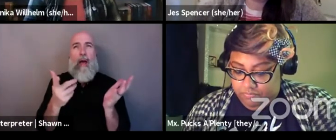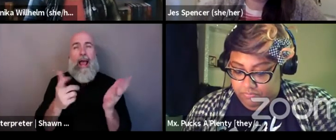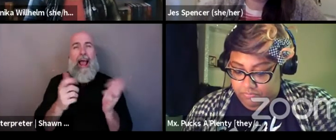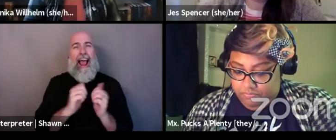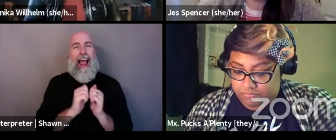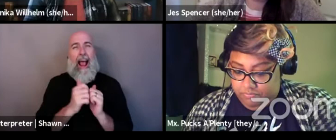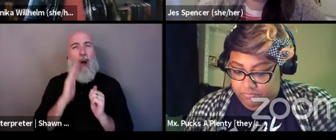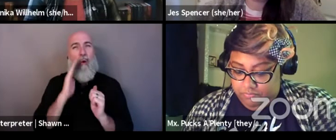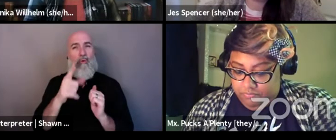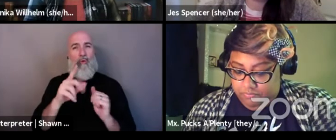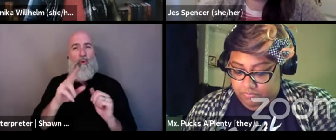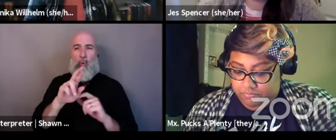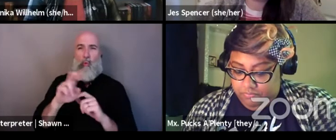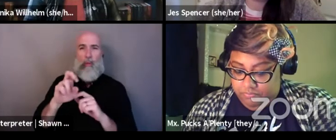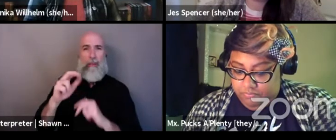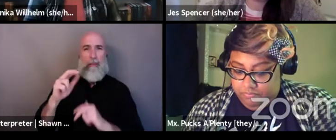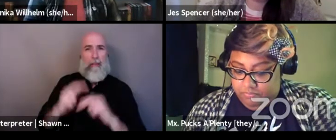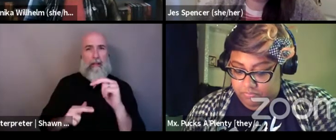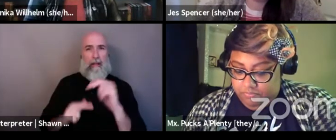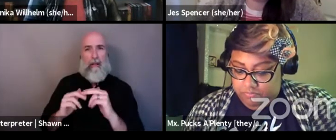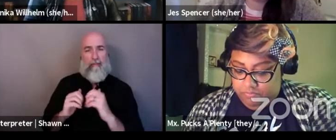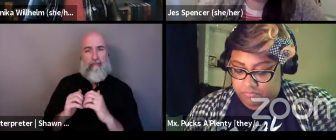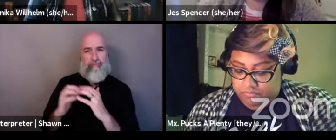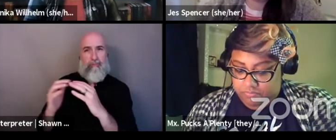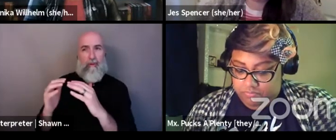how would you rebuild, especially